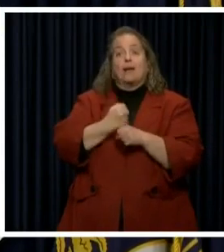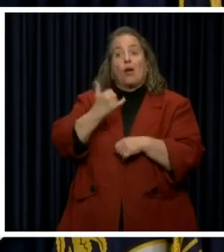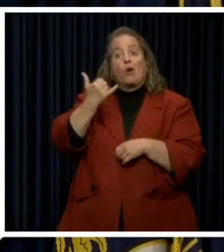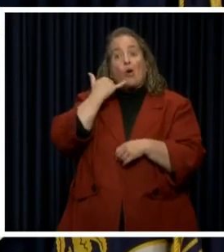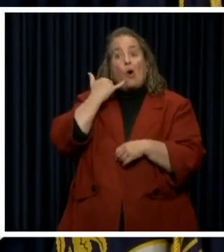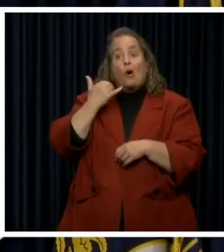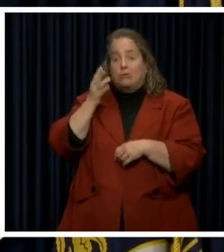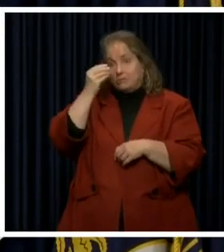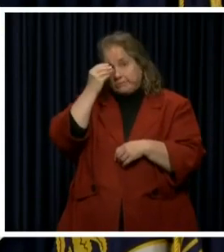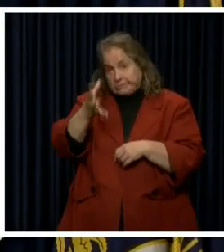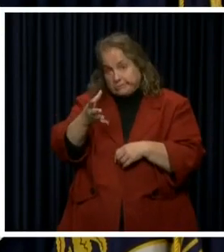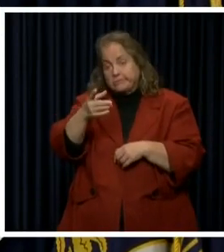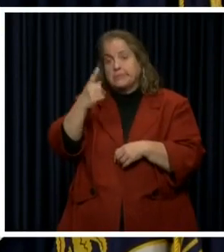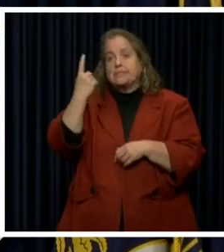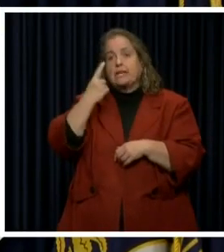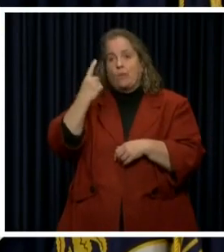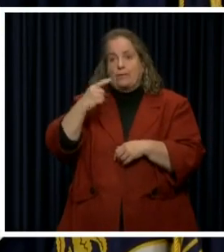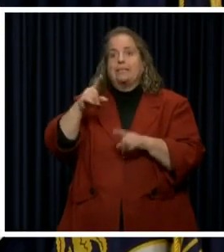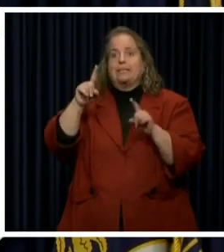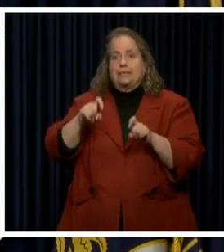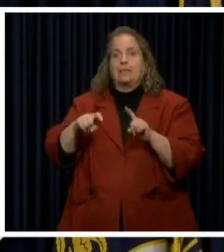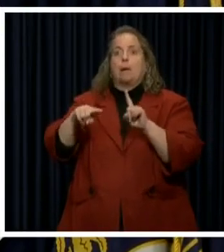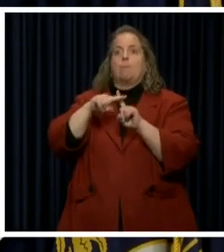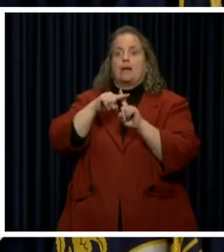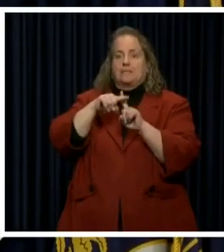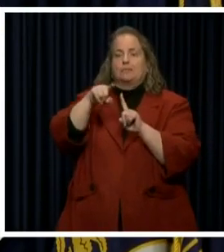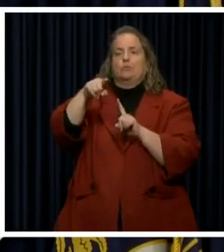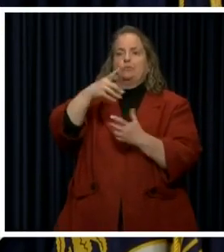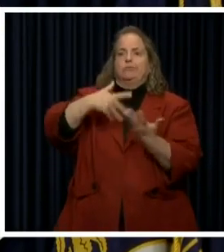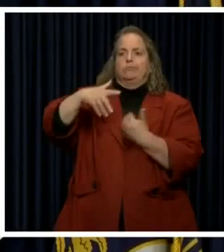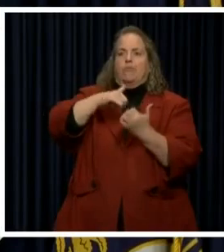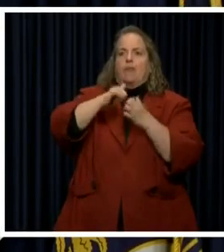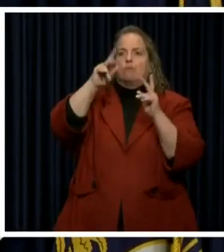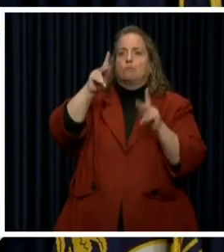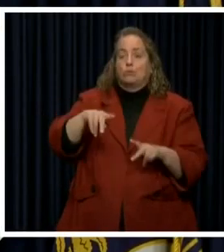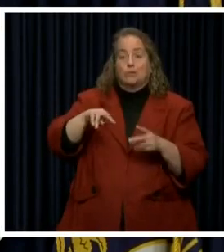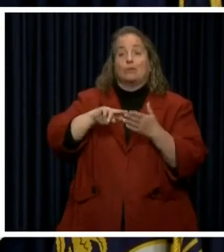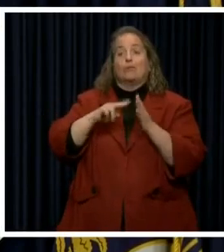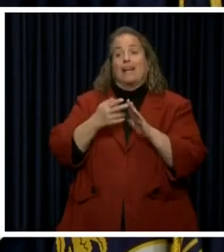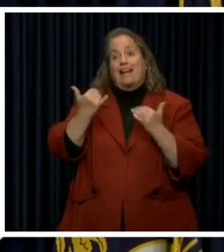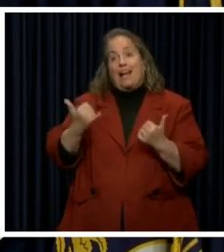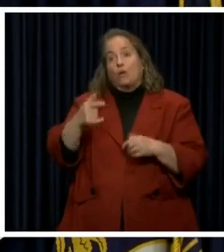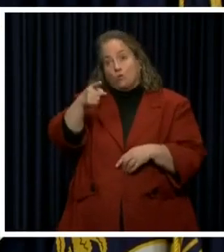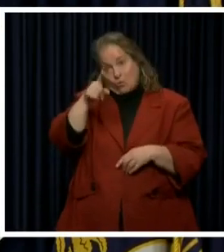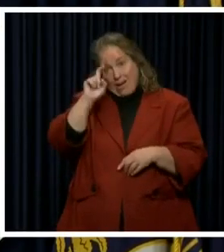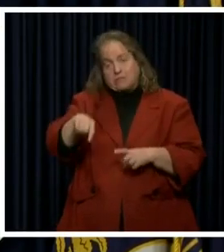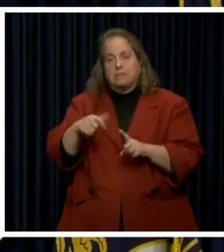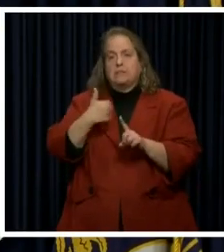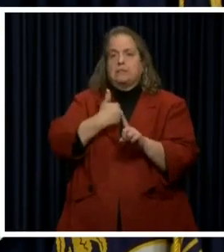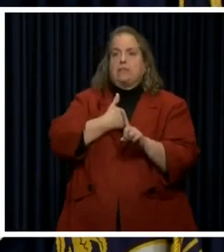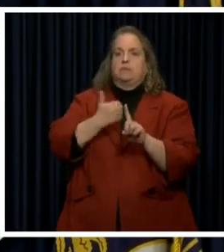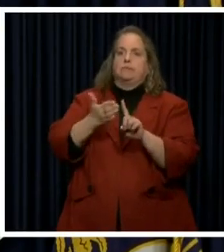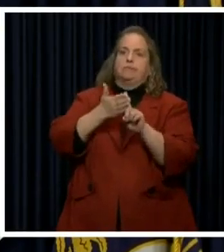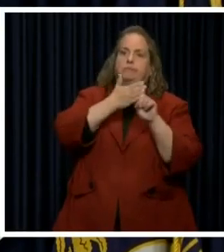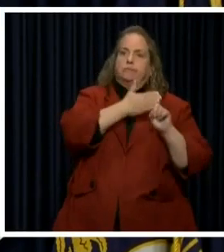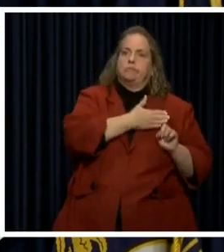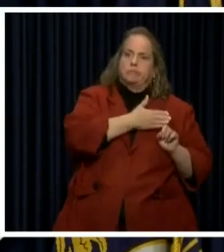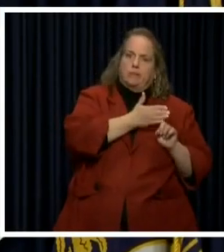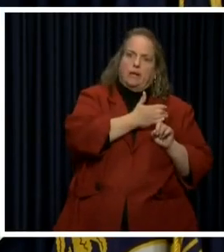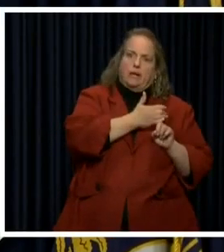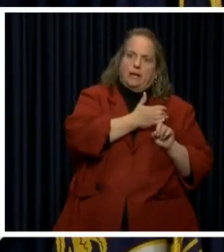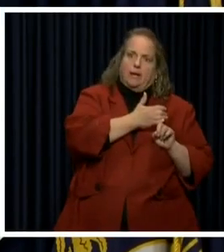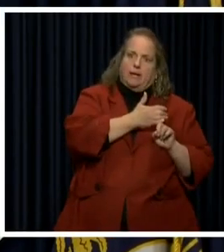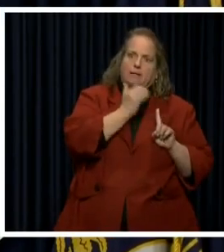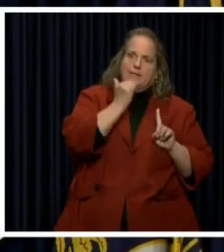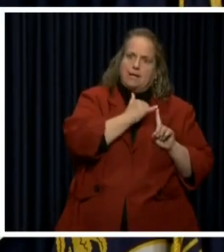has tested positive. And for that, you're going to have to self-quarantine for a period of time. That's the only way that Healthy at